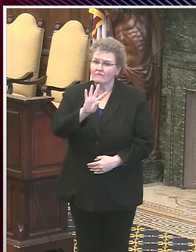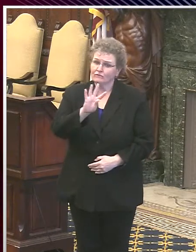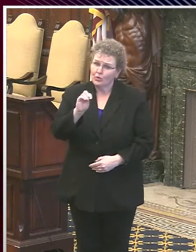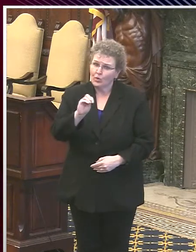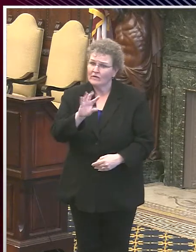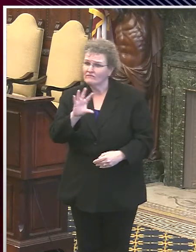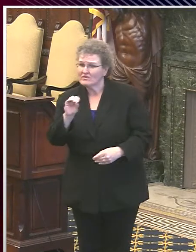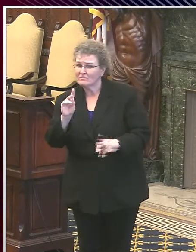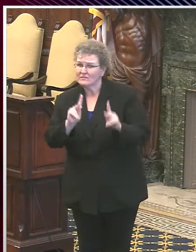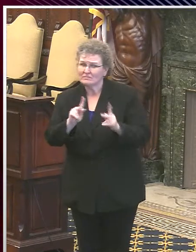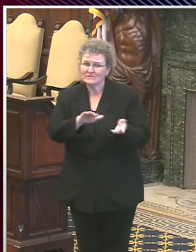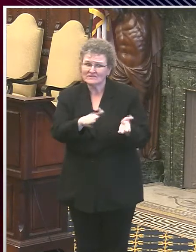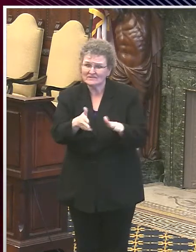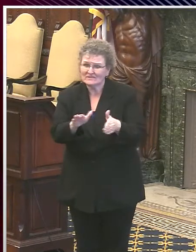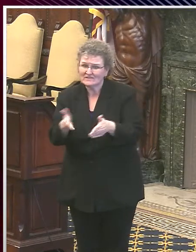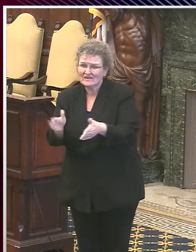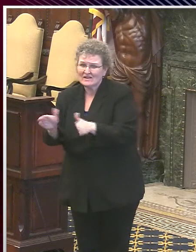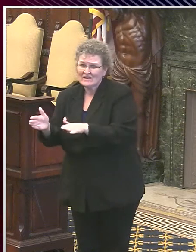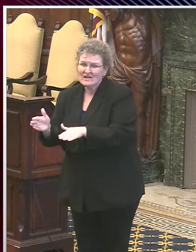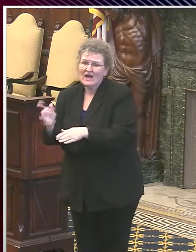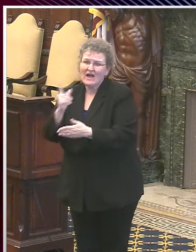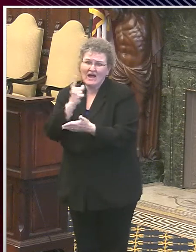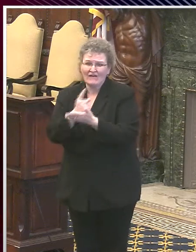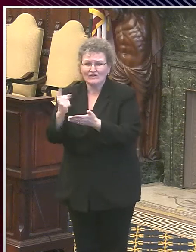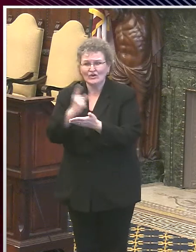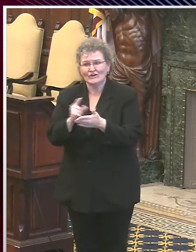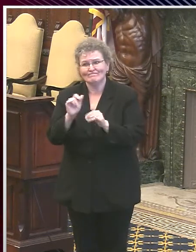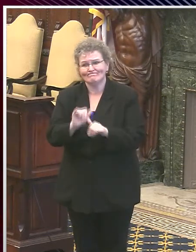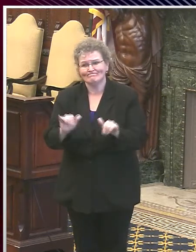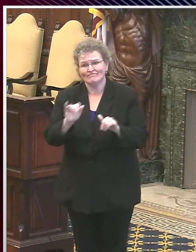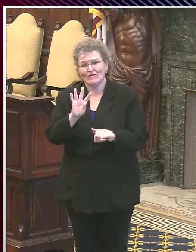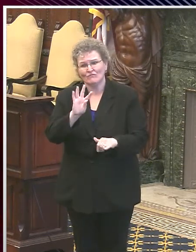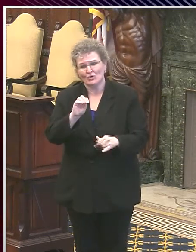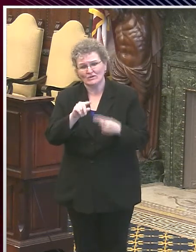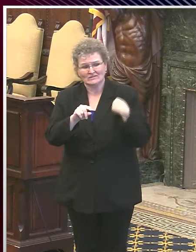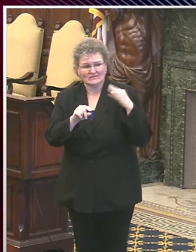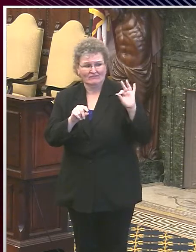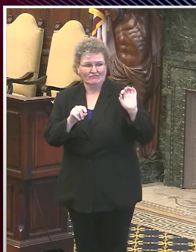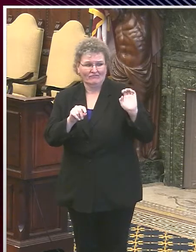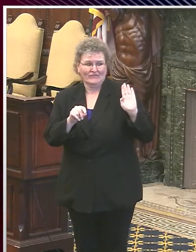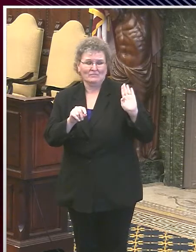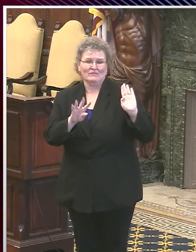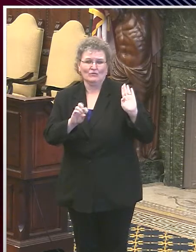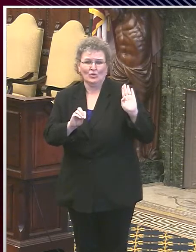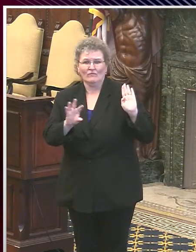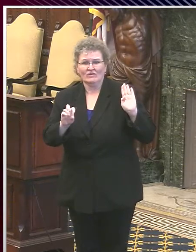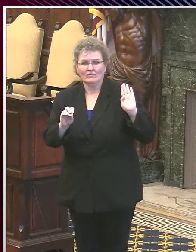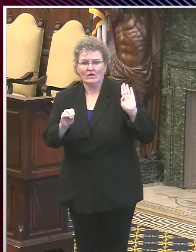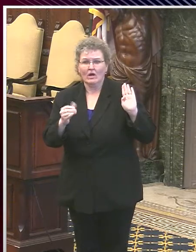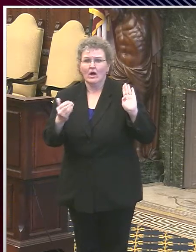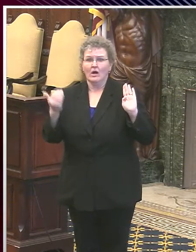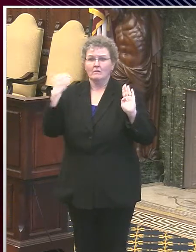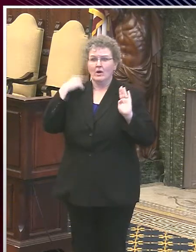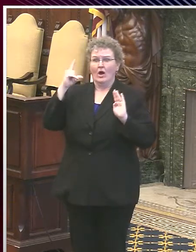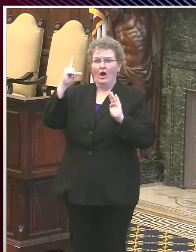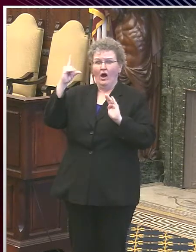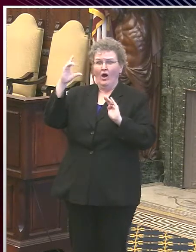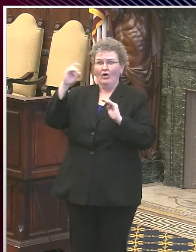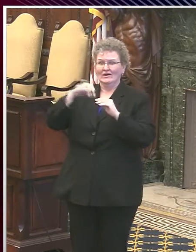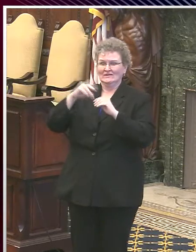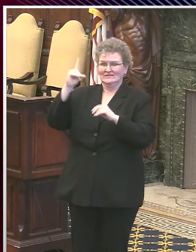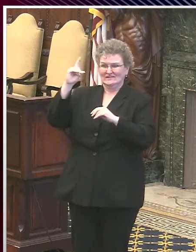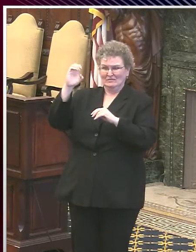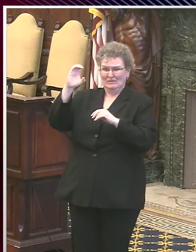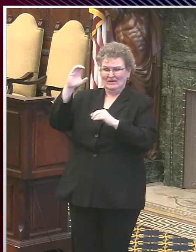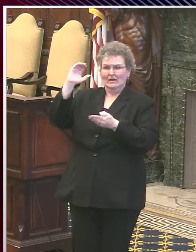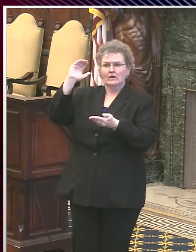coronavirus infection in the week of per week in February. That's down from greater than 100 deaths per week in December.